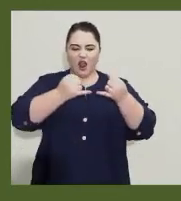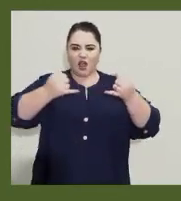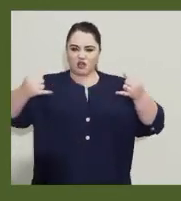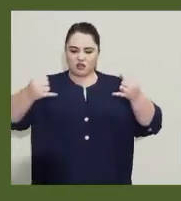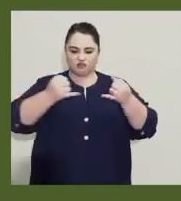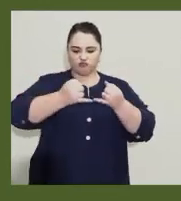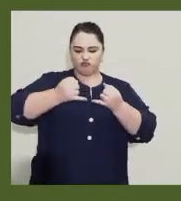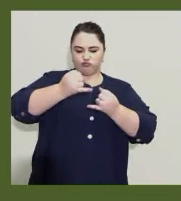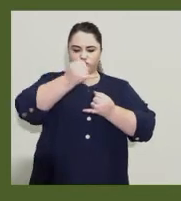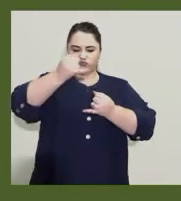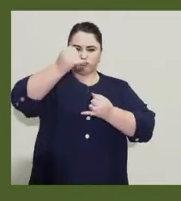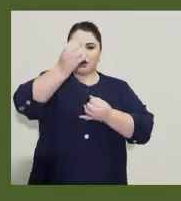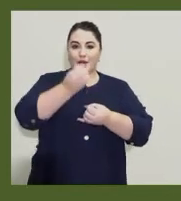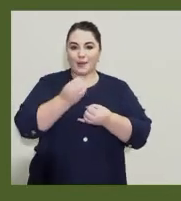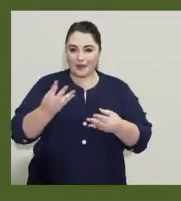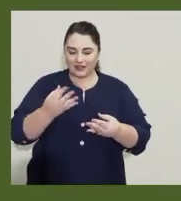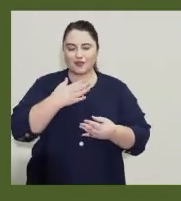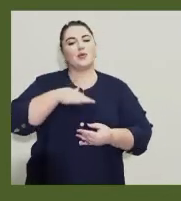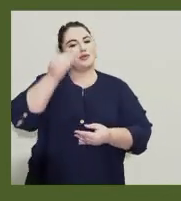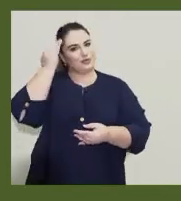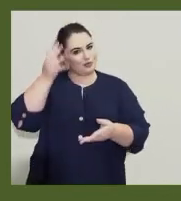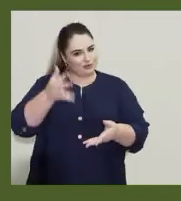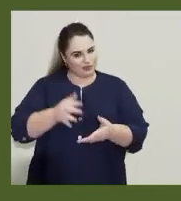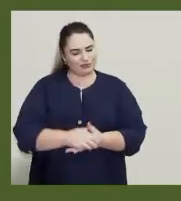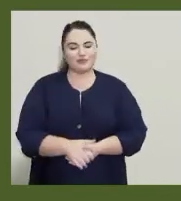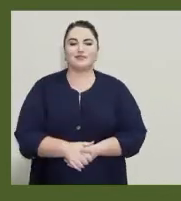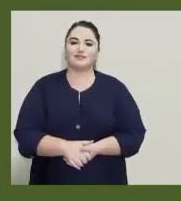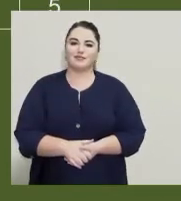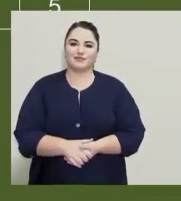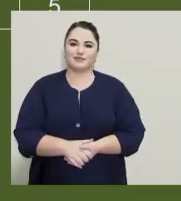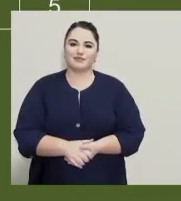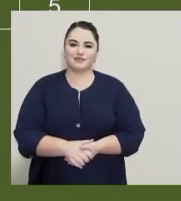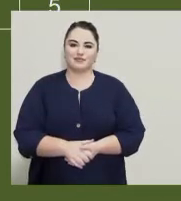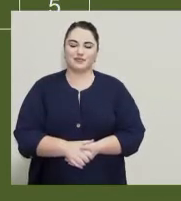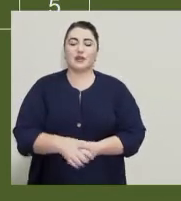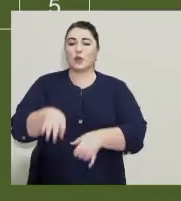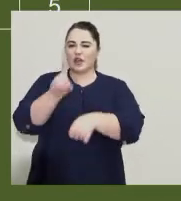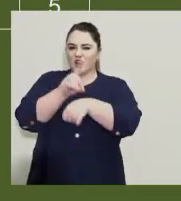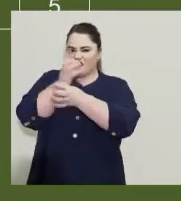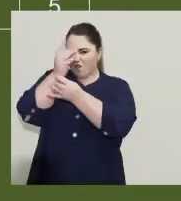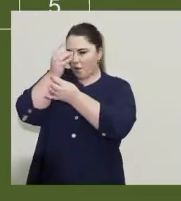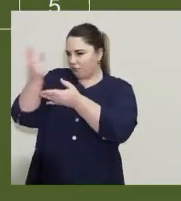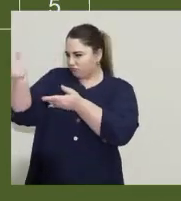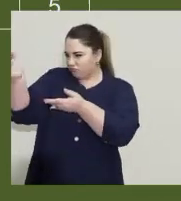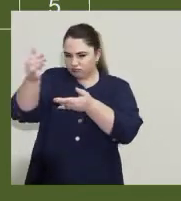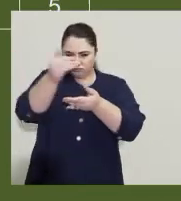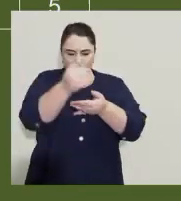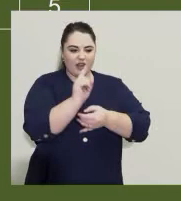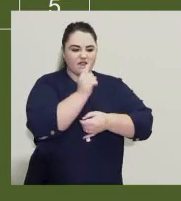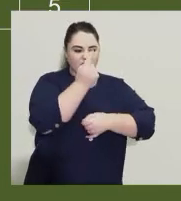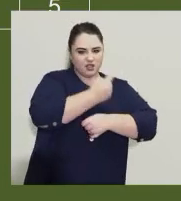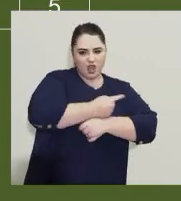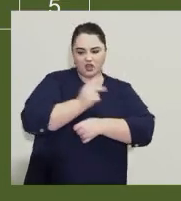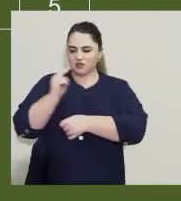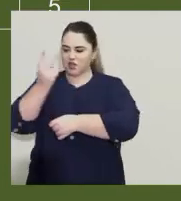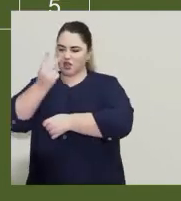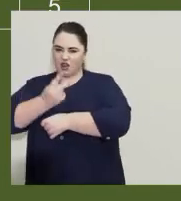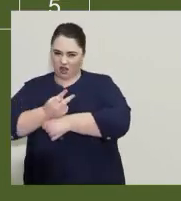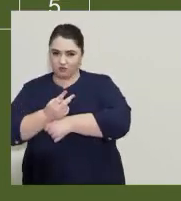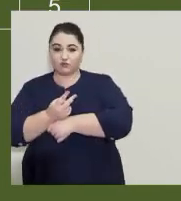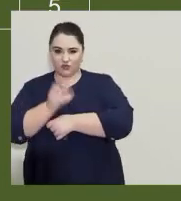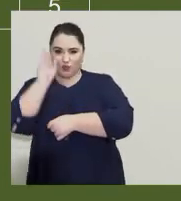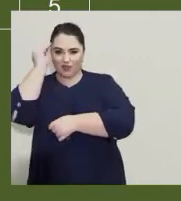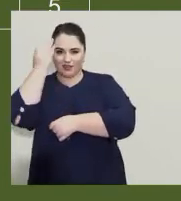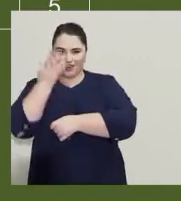in length? That's what we want to know. So, let's look at the data. Yes, day 1 and day